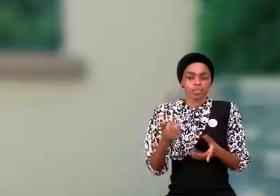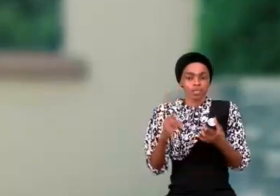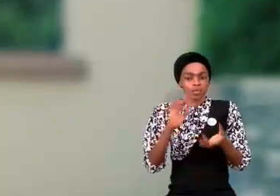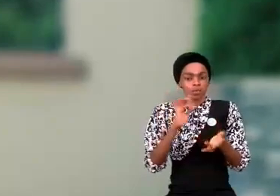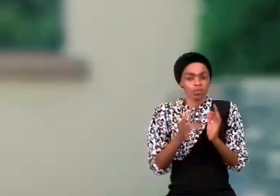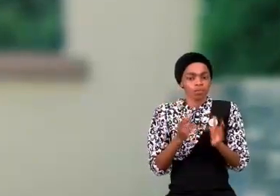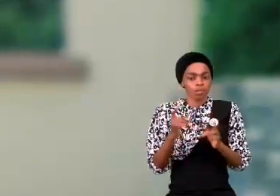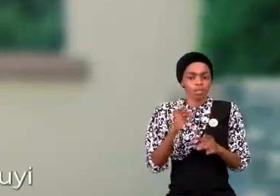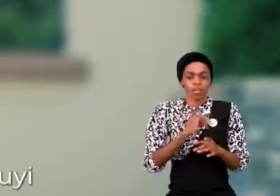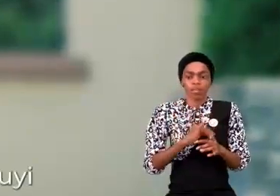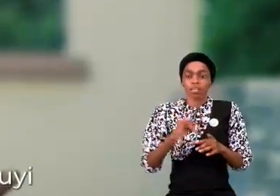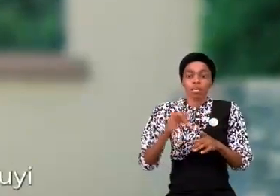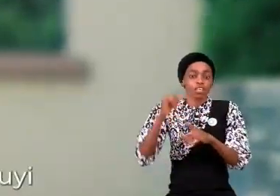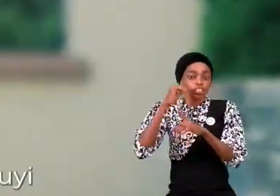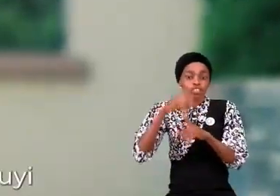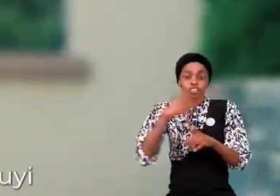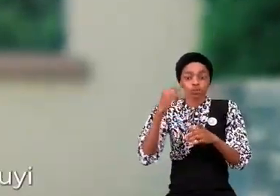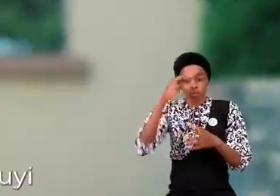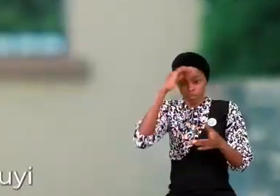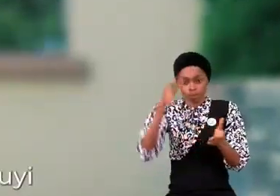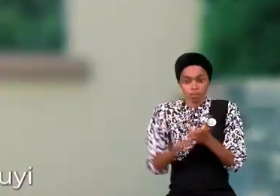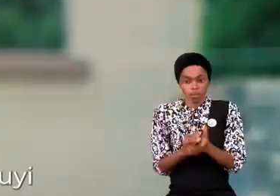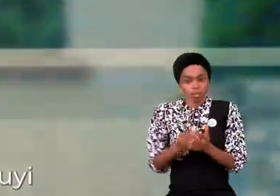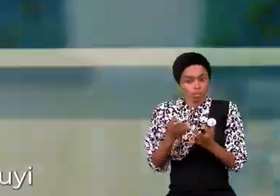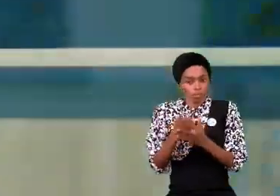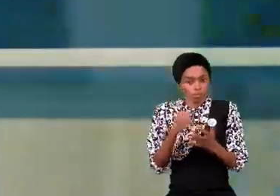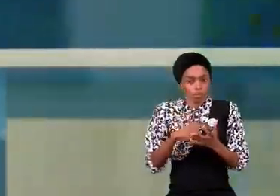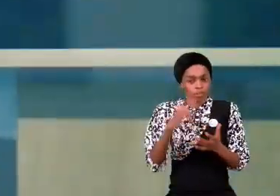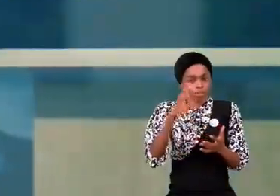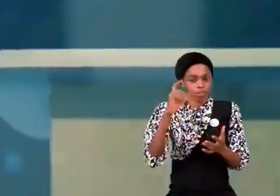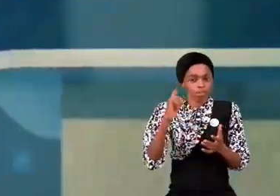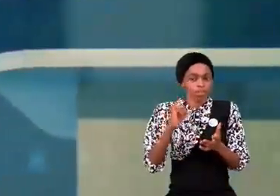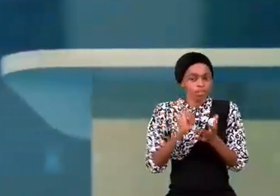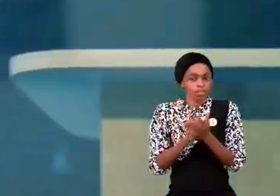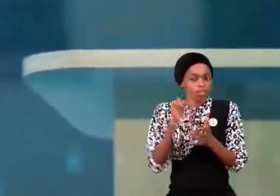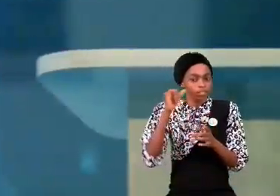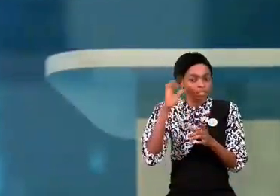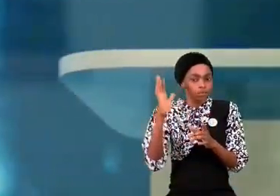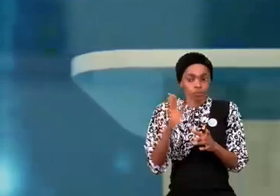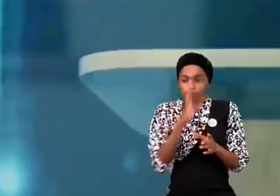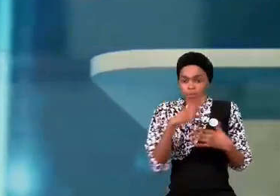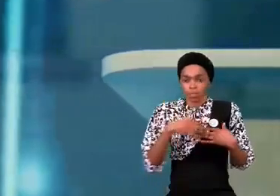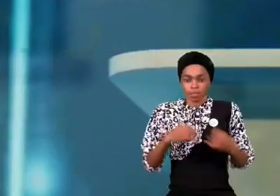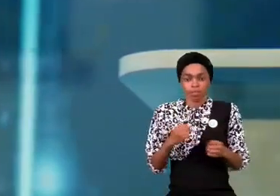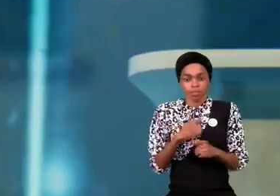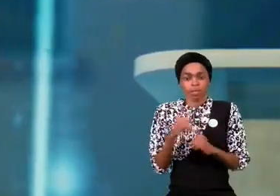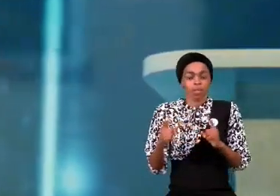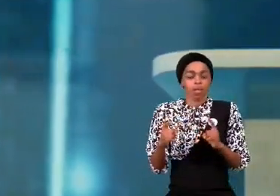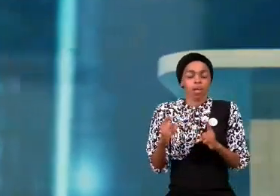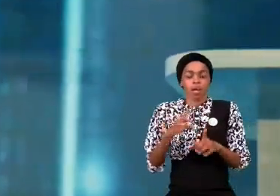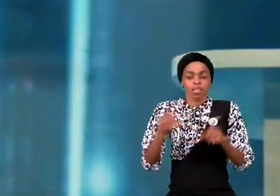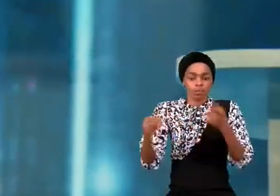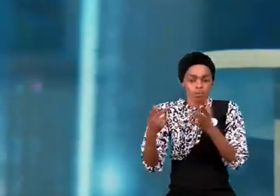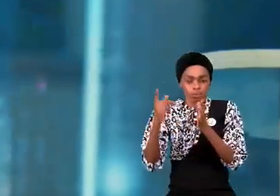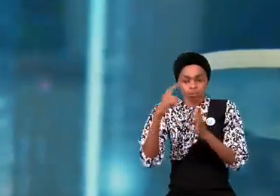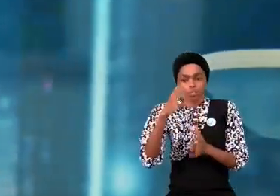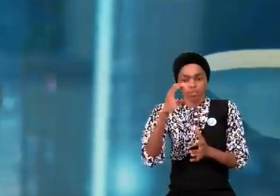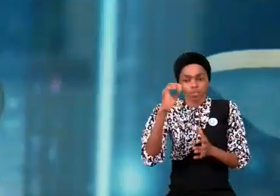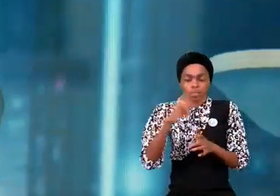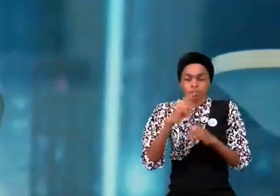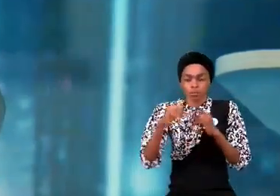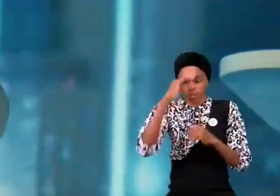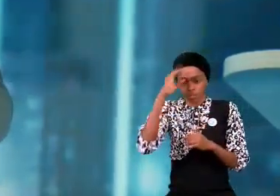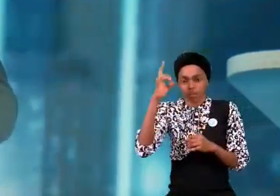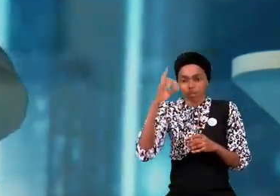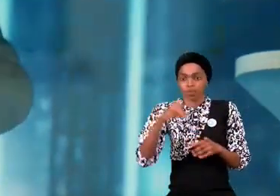And I went to the GCK. When the man of God, W.F. Kumuyi, said, where you have that issue, raise your hand up, one hand up, one hand